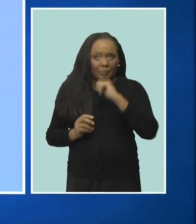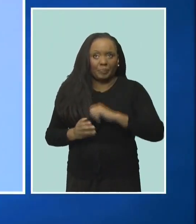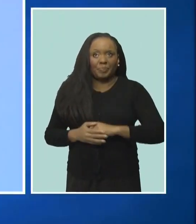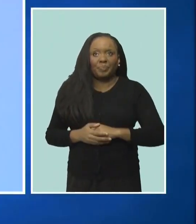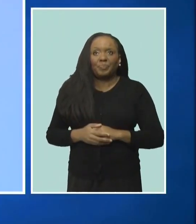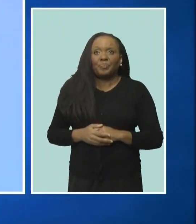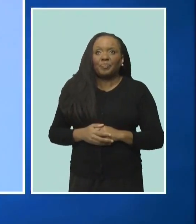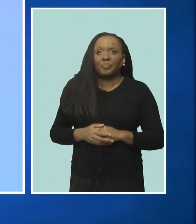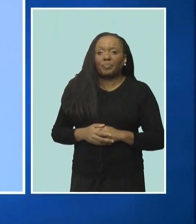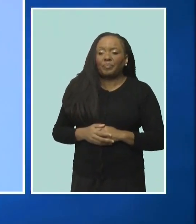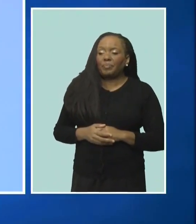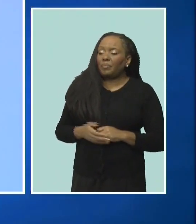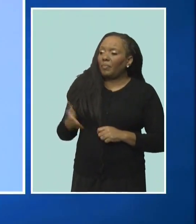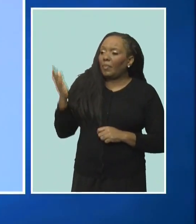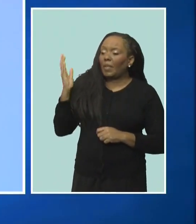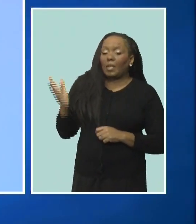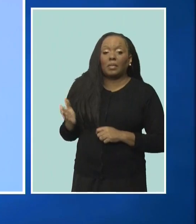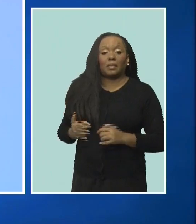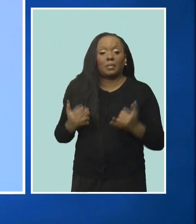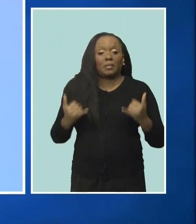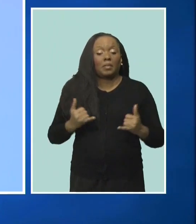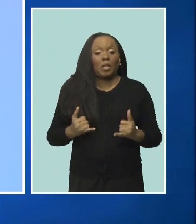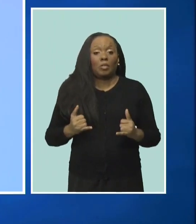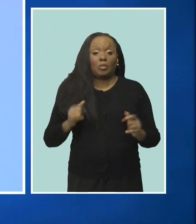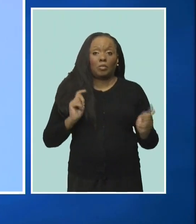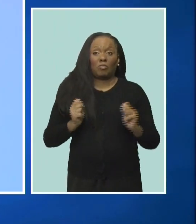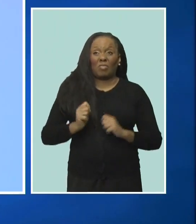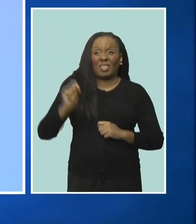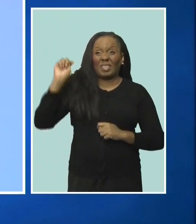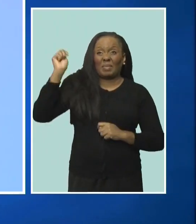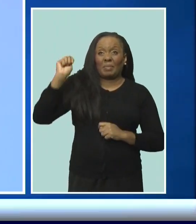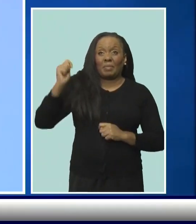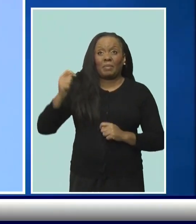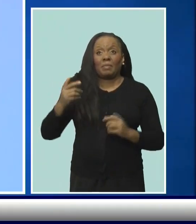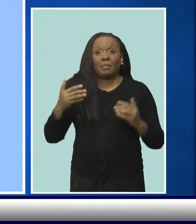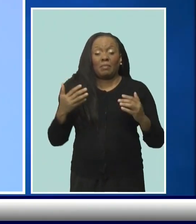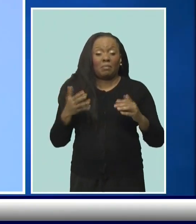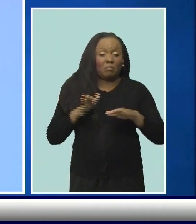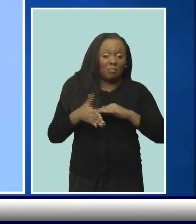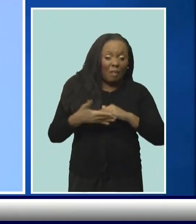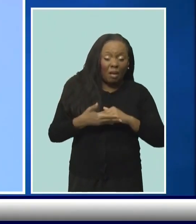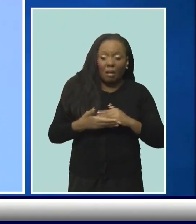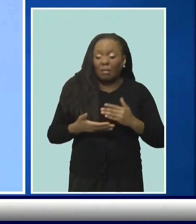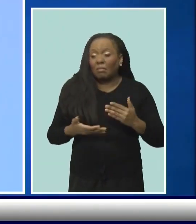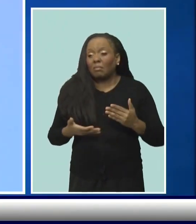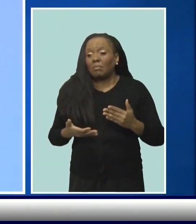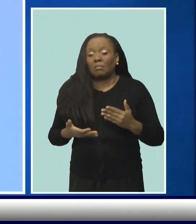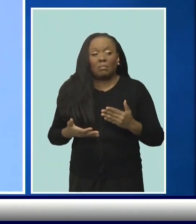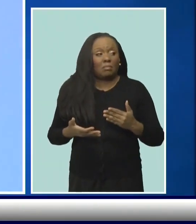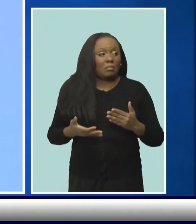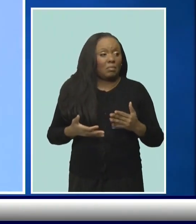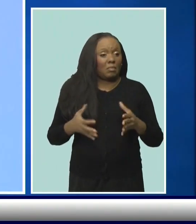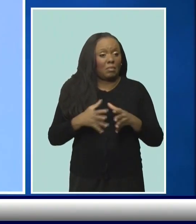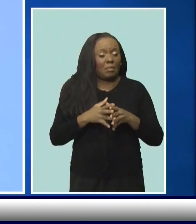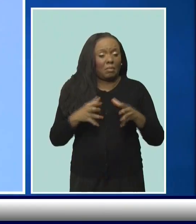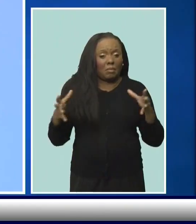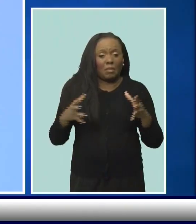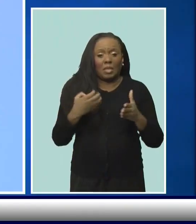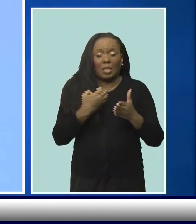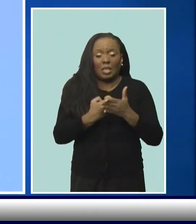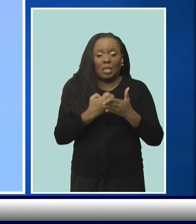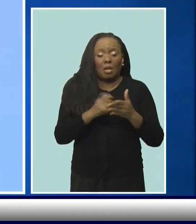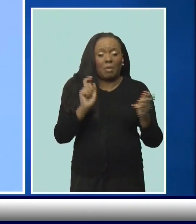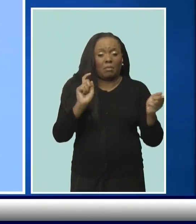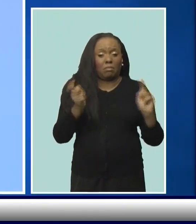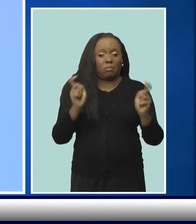Trinidad, state of emergency, our sister country over there. Look at our brothers in Jamaica. They've done a lot of economic reforms. They've done